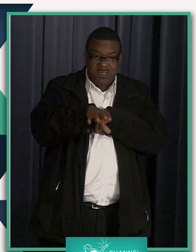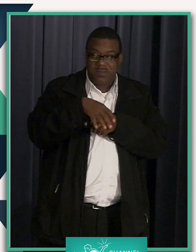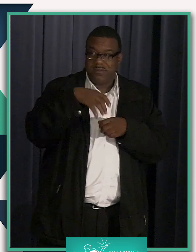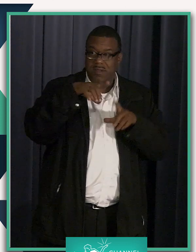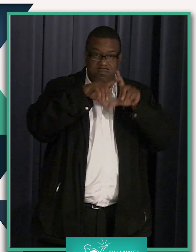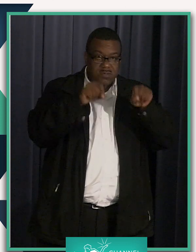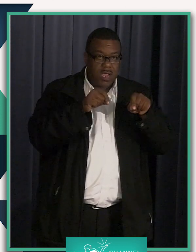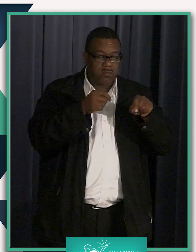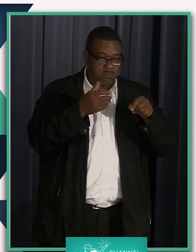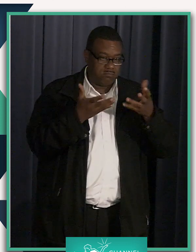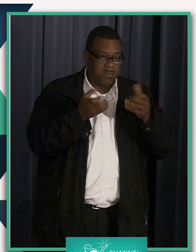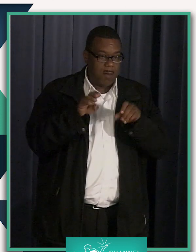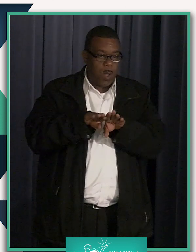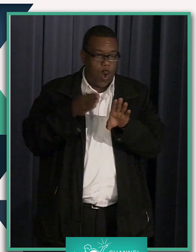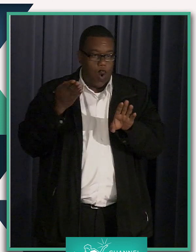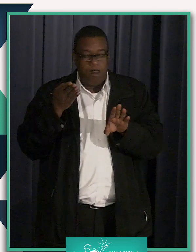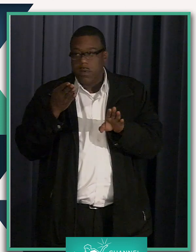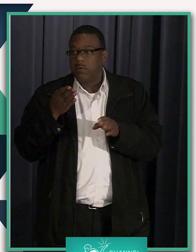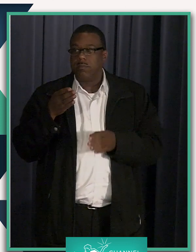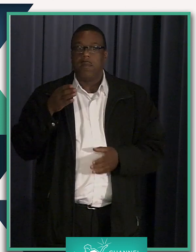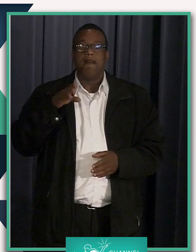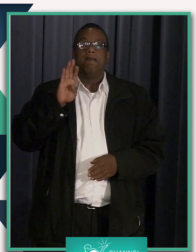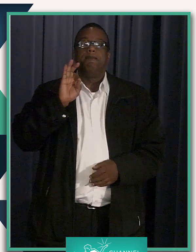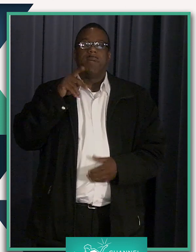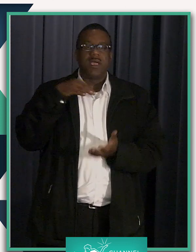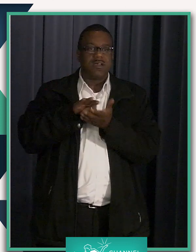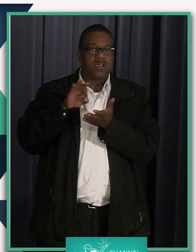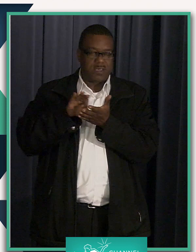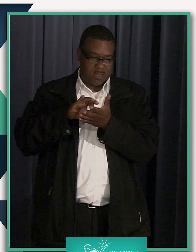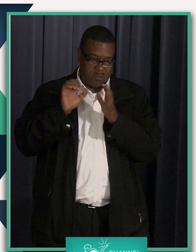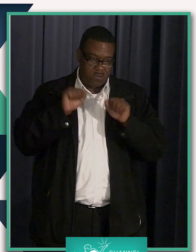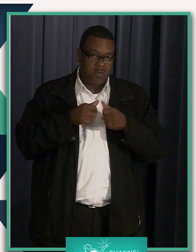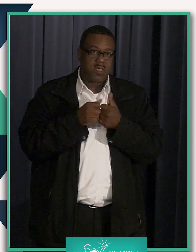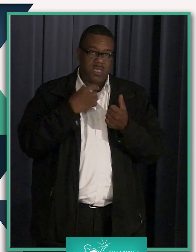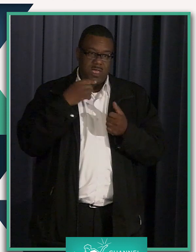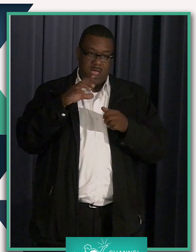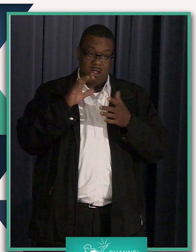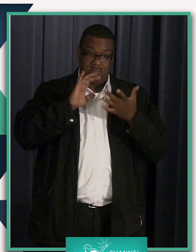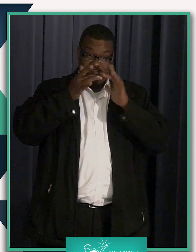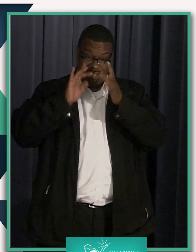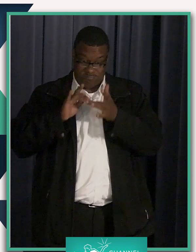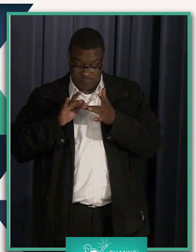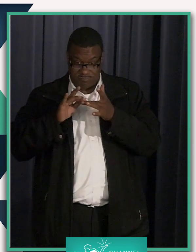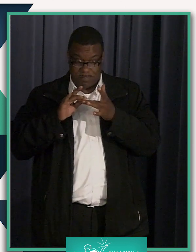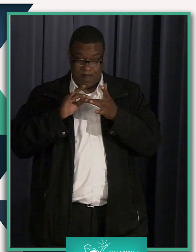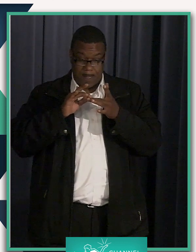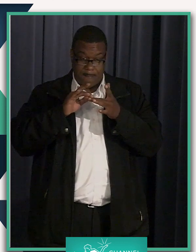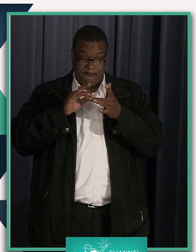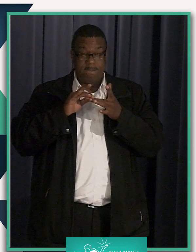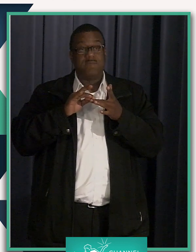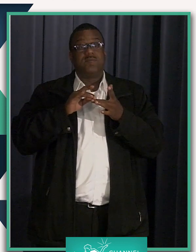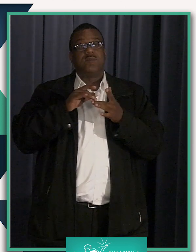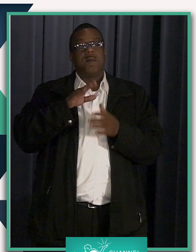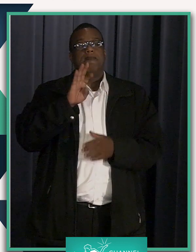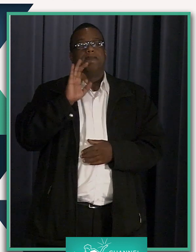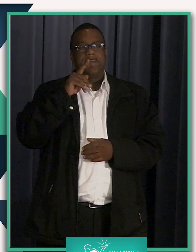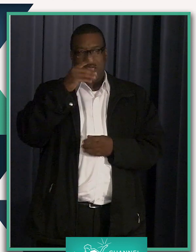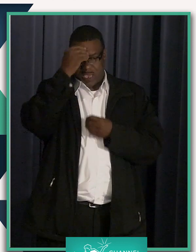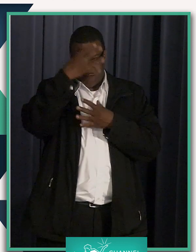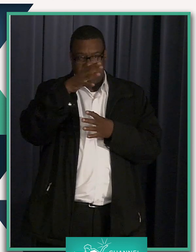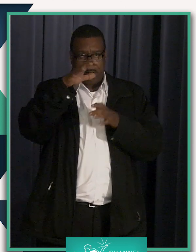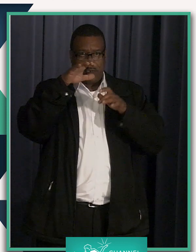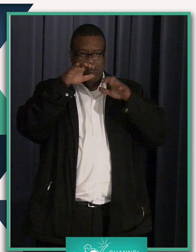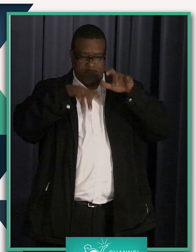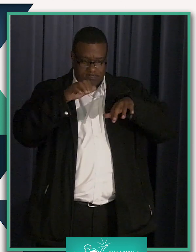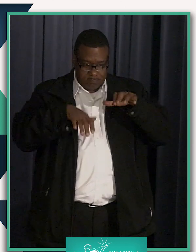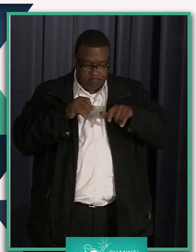account. And then you can go onto this site, put that bank account information on your site, and the next 5